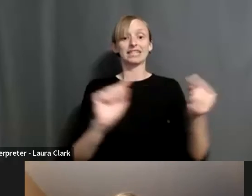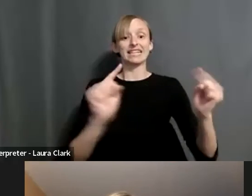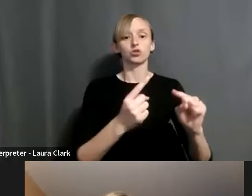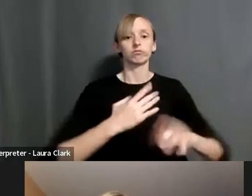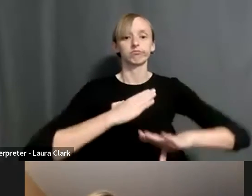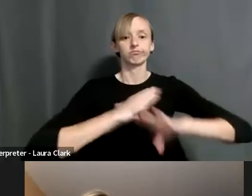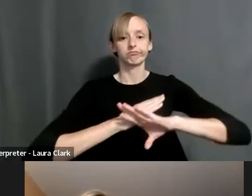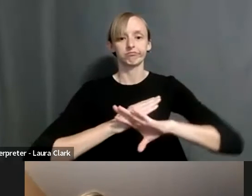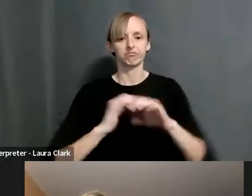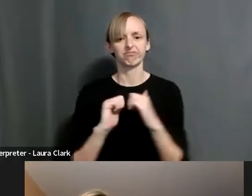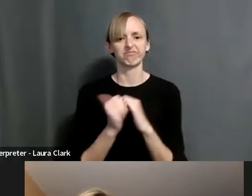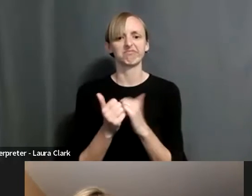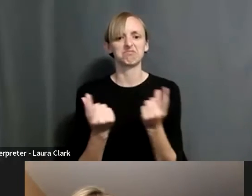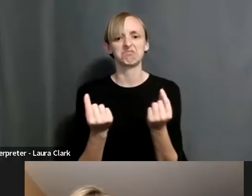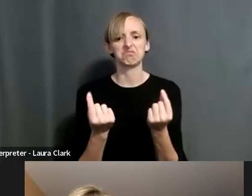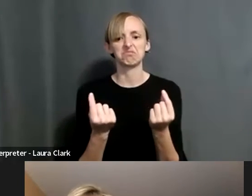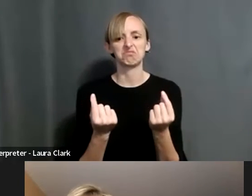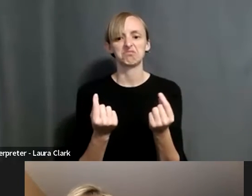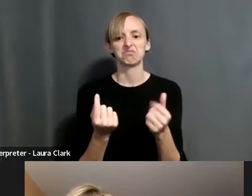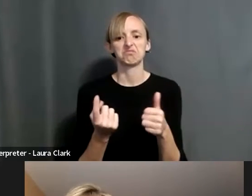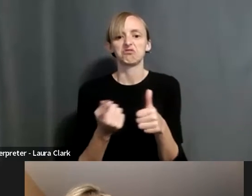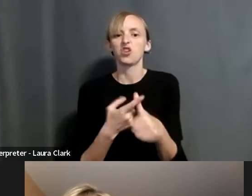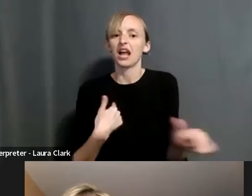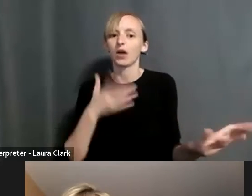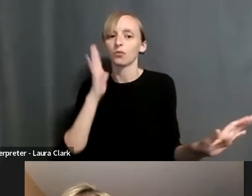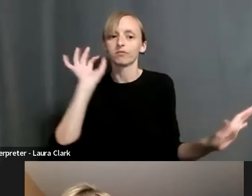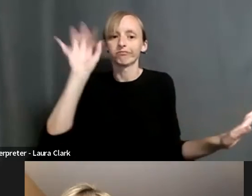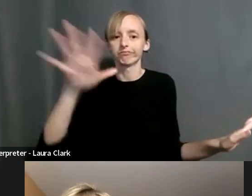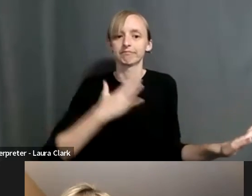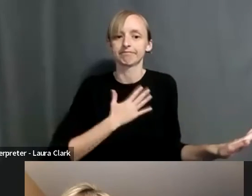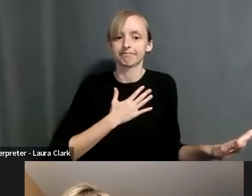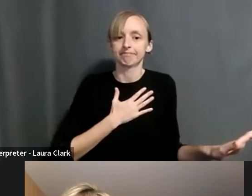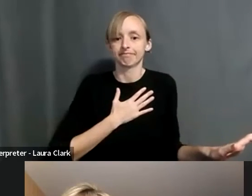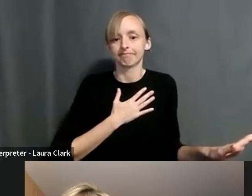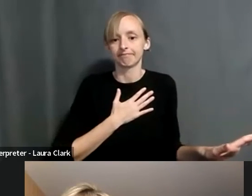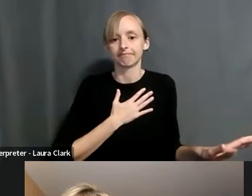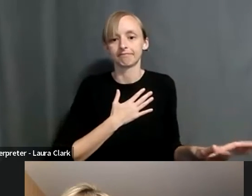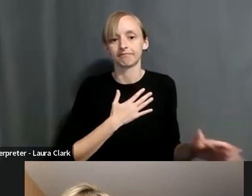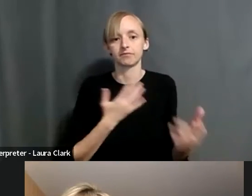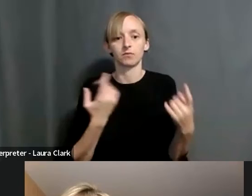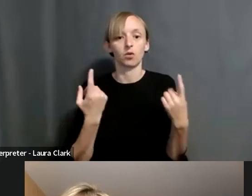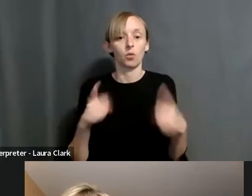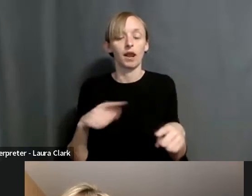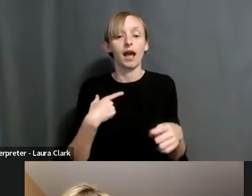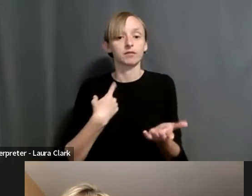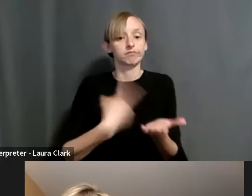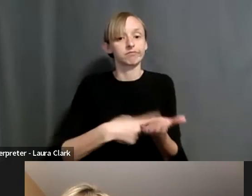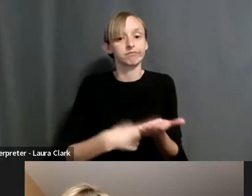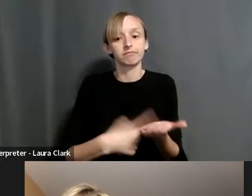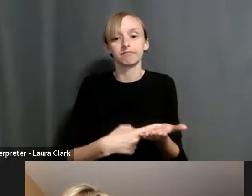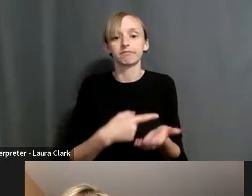so I guess I'll start just briefly with when I'm talking to some